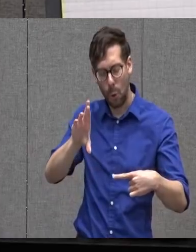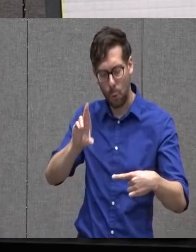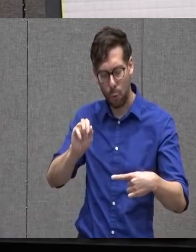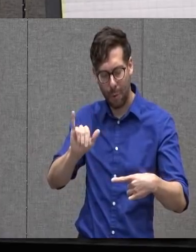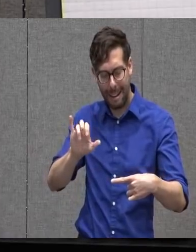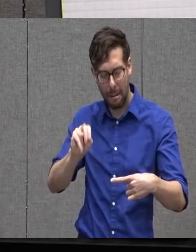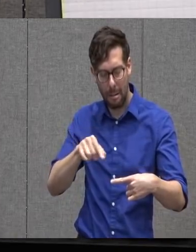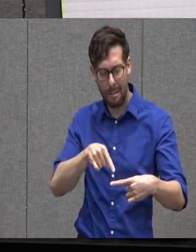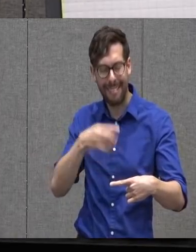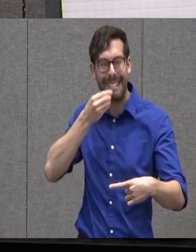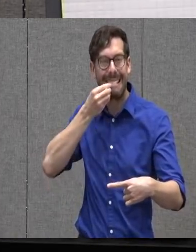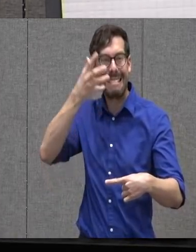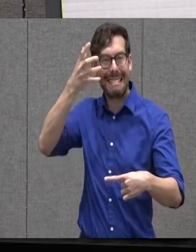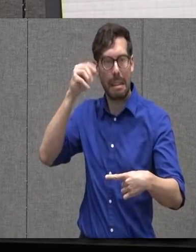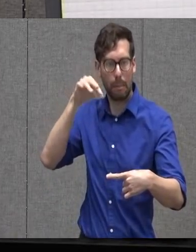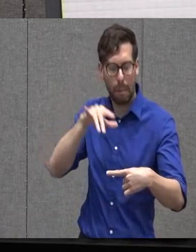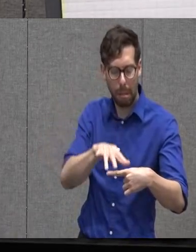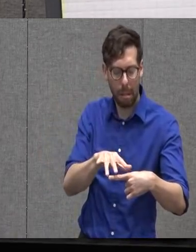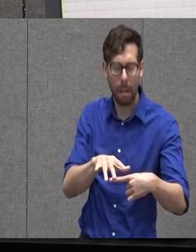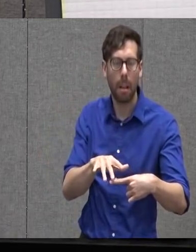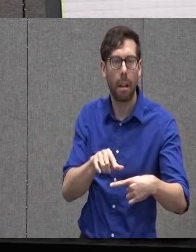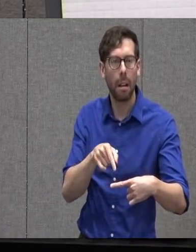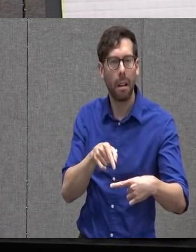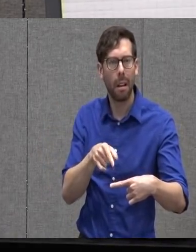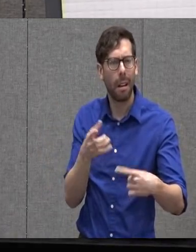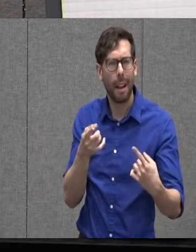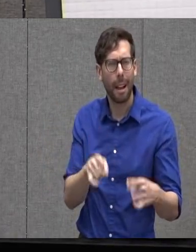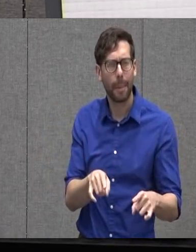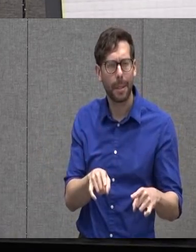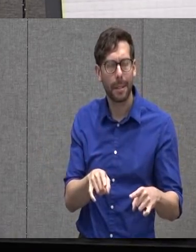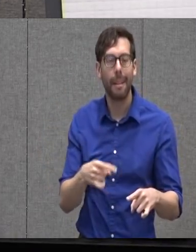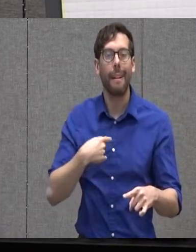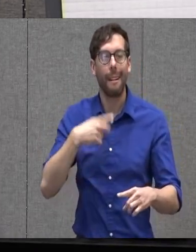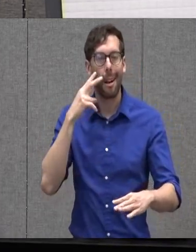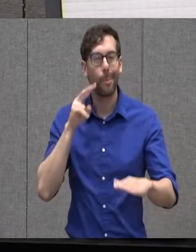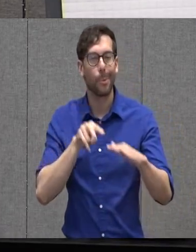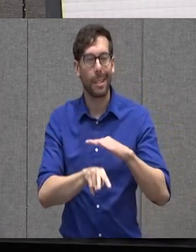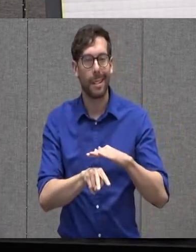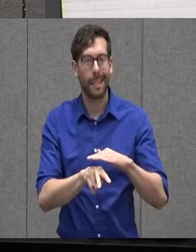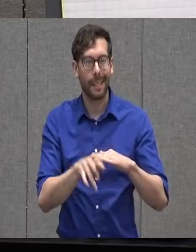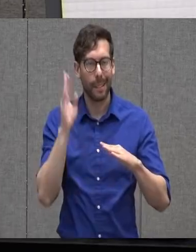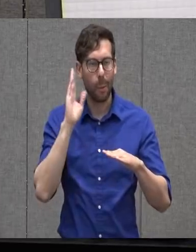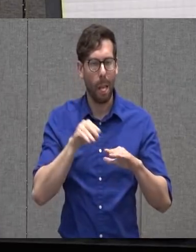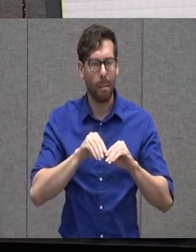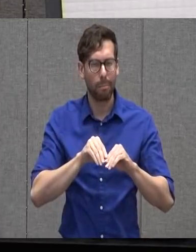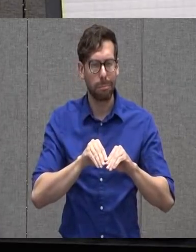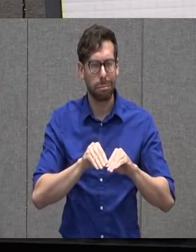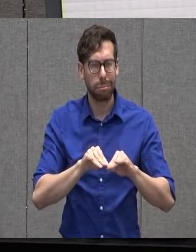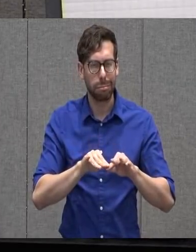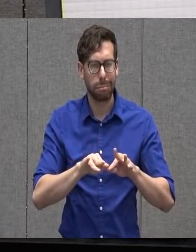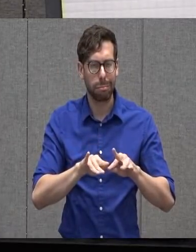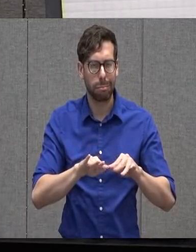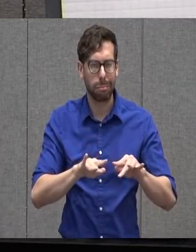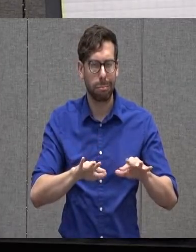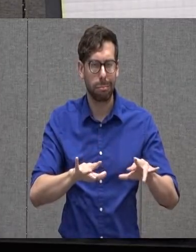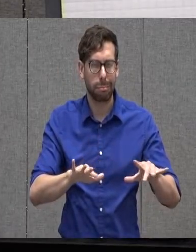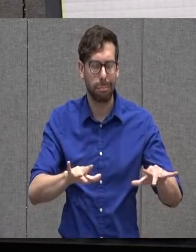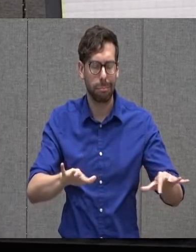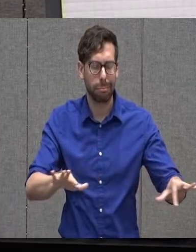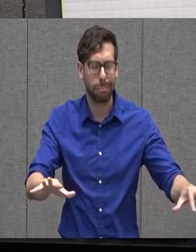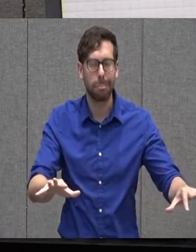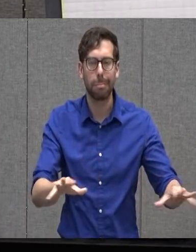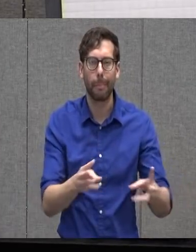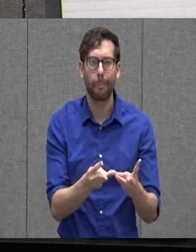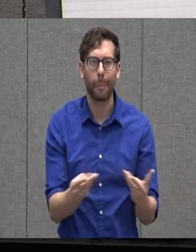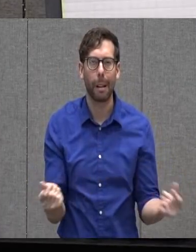I predict it would melt. And I'm going to do my best to draw a picture of what I think it might